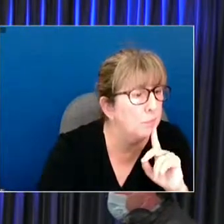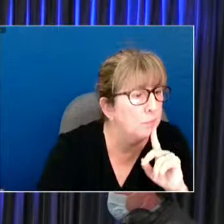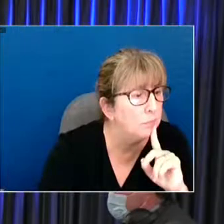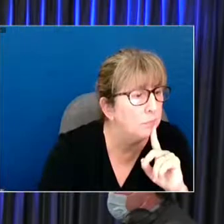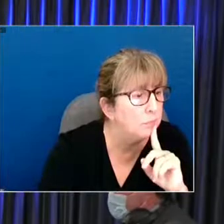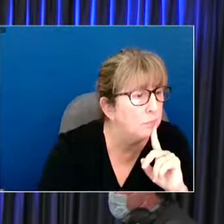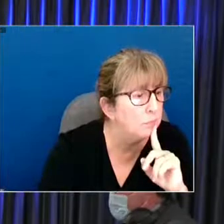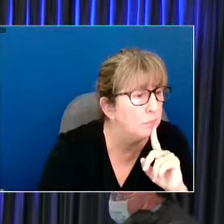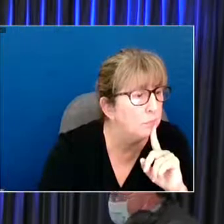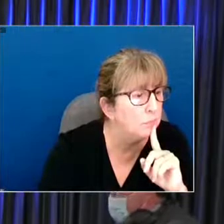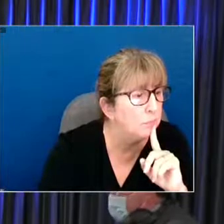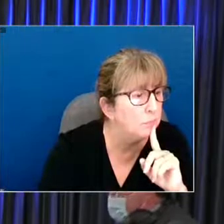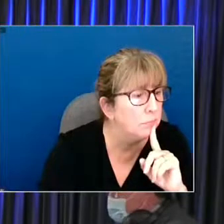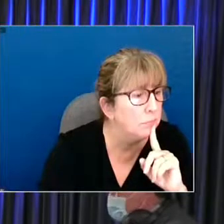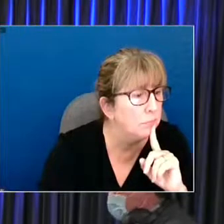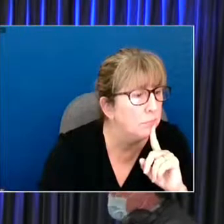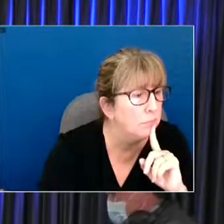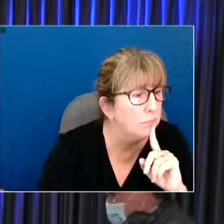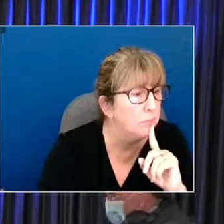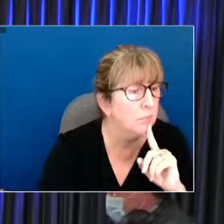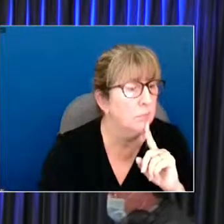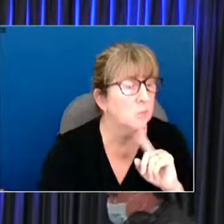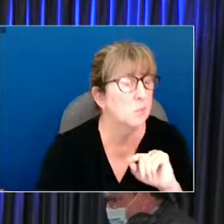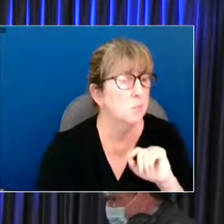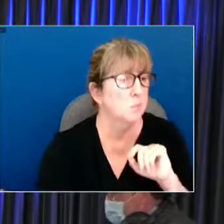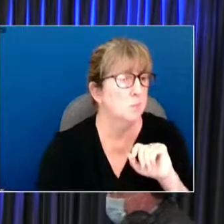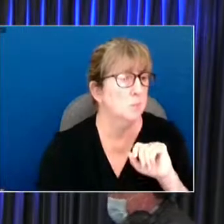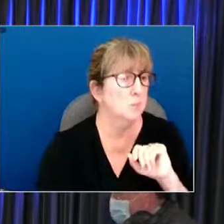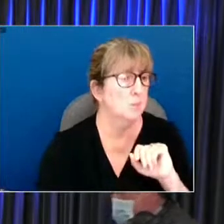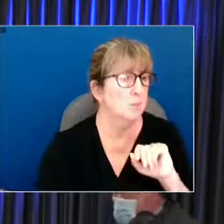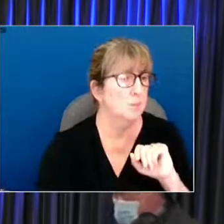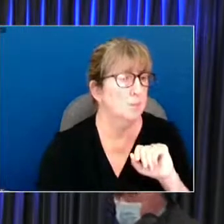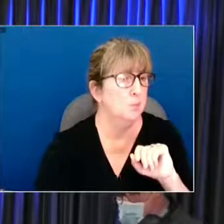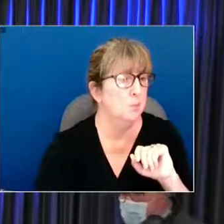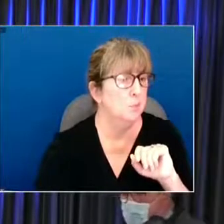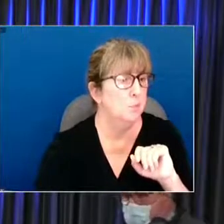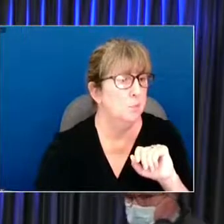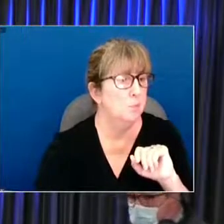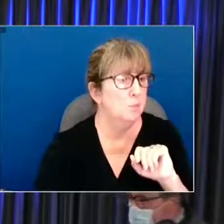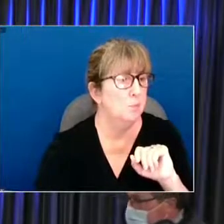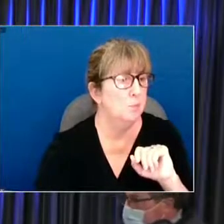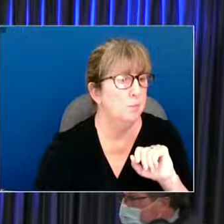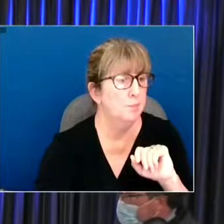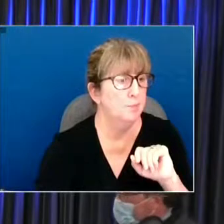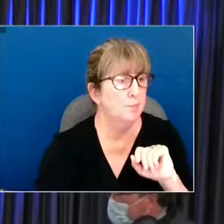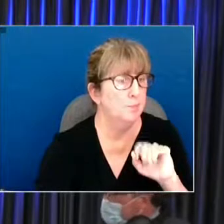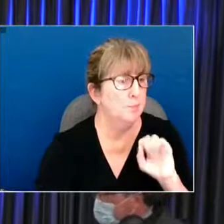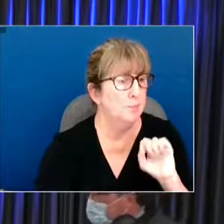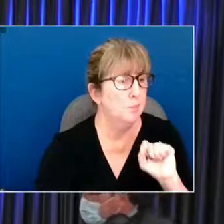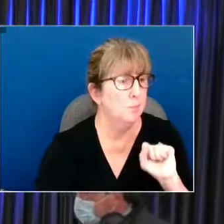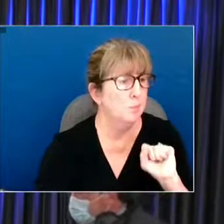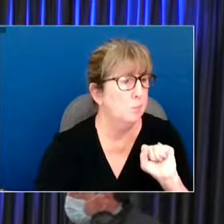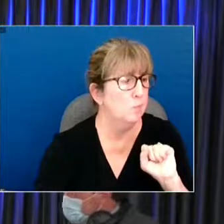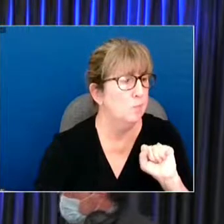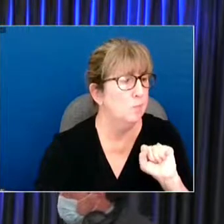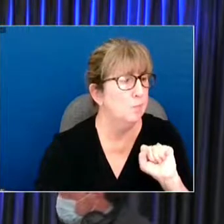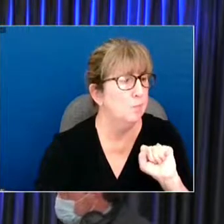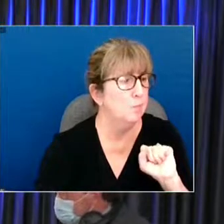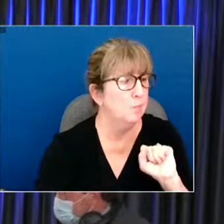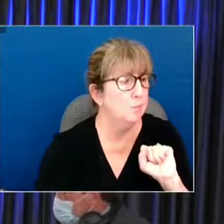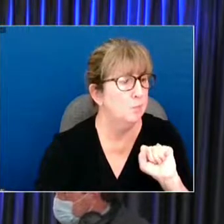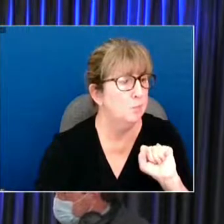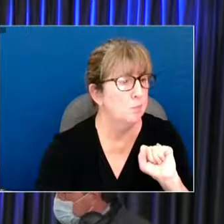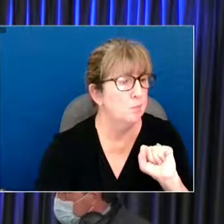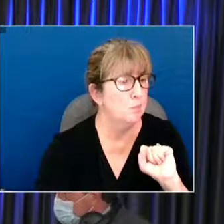firm, right? That's the That way the space is players, firm. That that's the way space- the players that build, that space is- has to be there. you have to put something in there, That's if good you, to know, because then it's